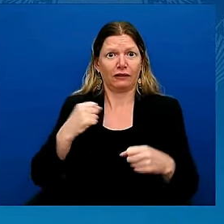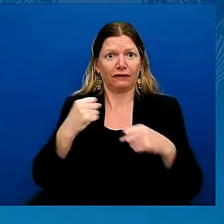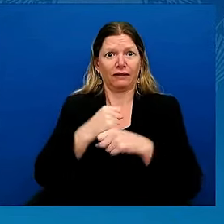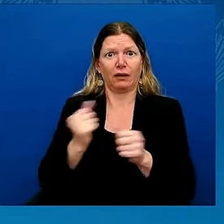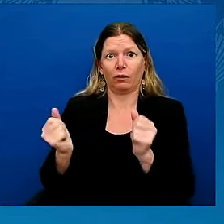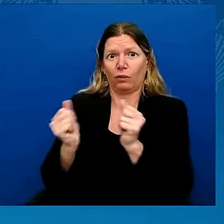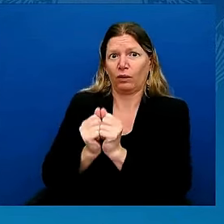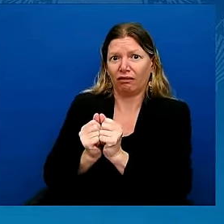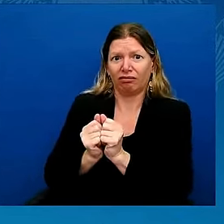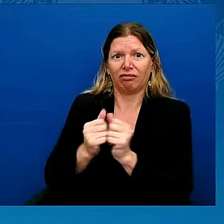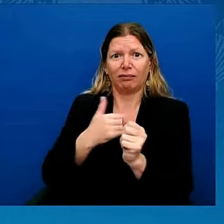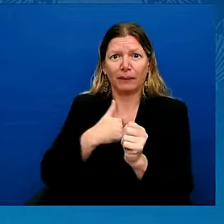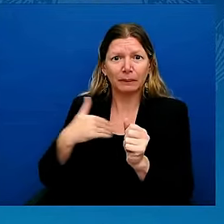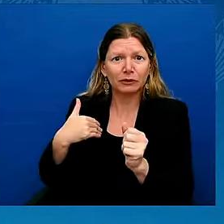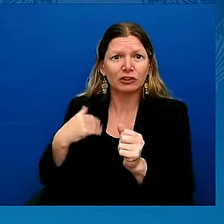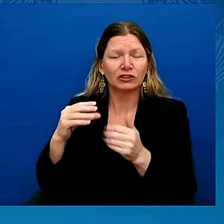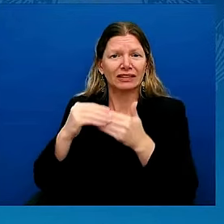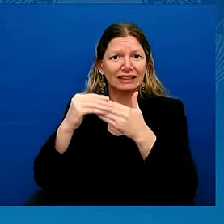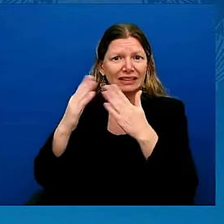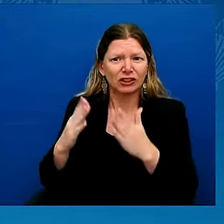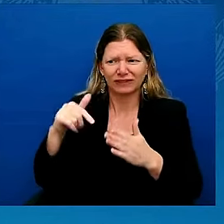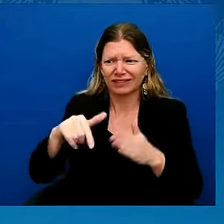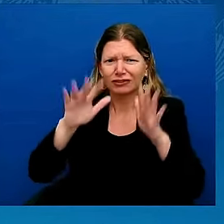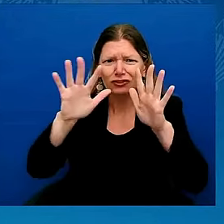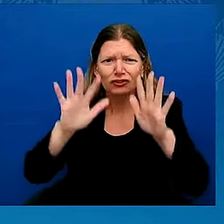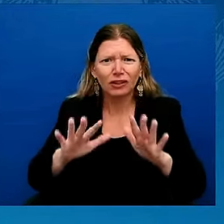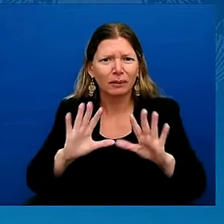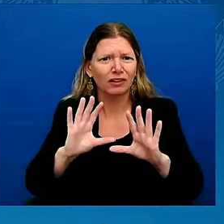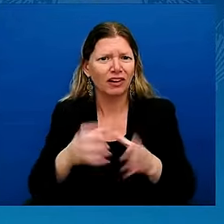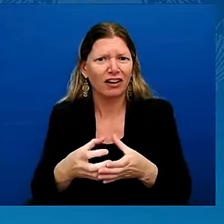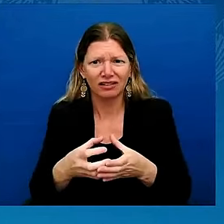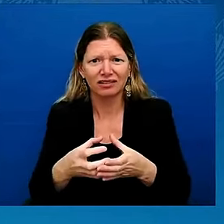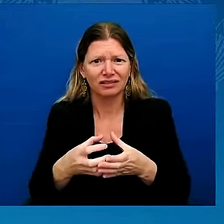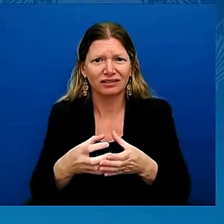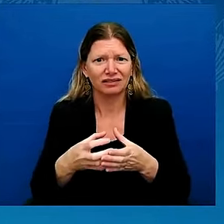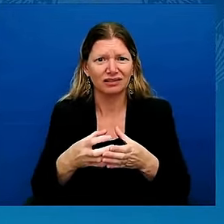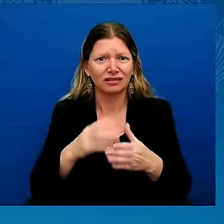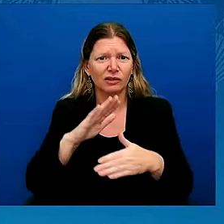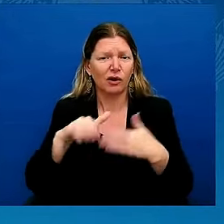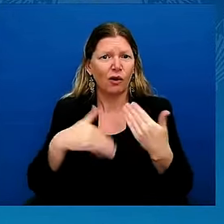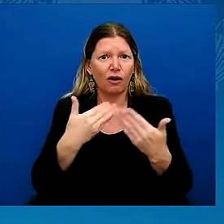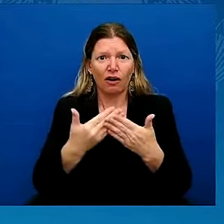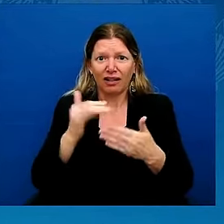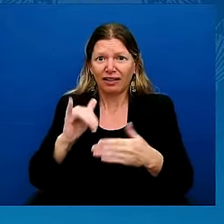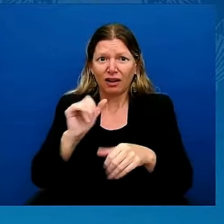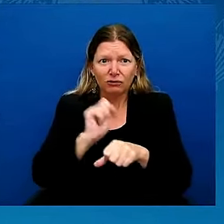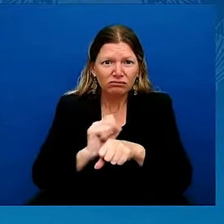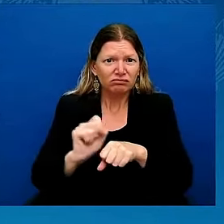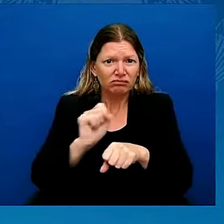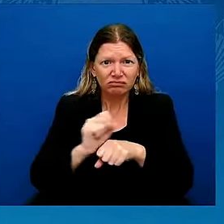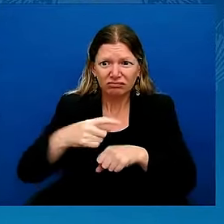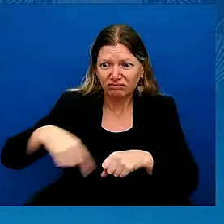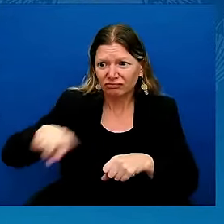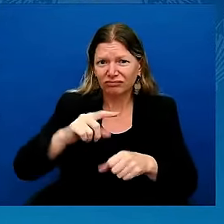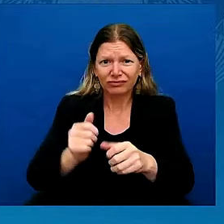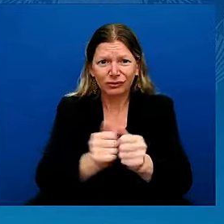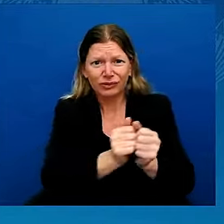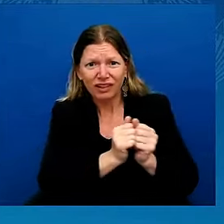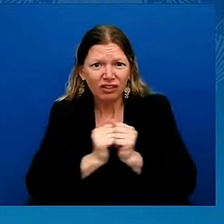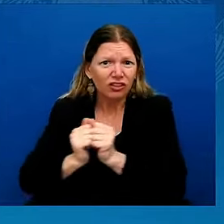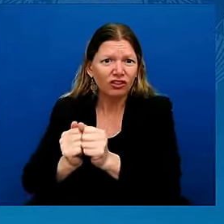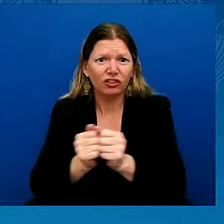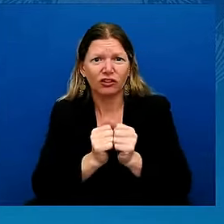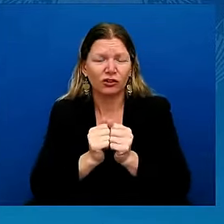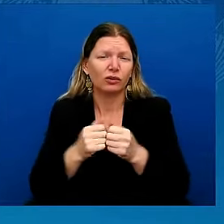And almost all of that work. And the work we have done together has been about so much I just talked about. It has